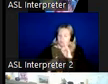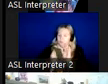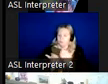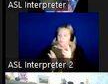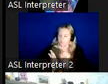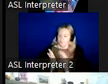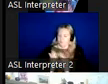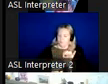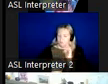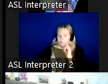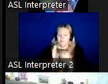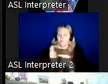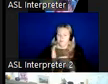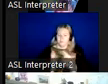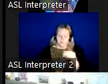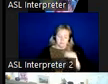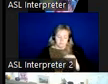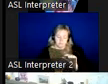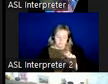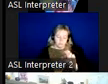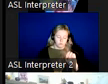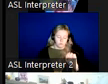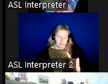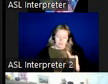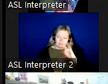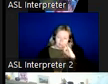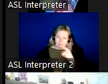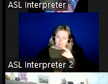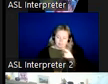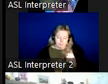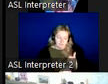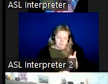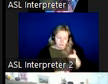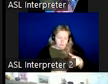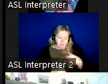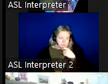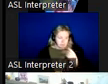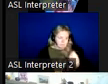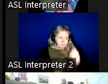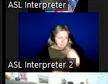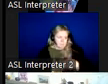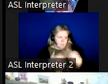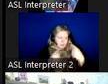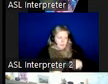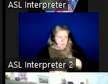a small grandchild who they're not quite understanding, what may be happening,